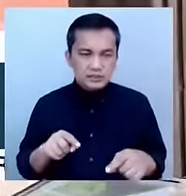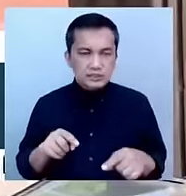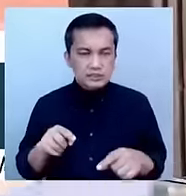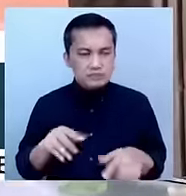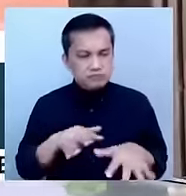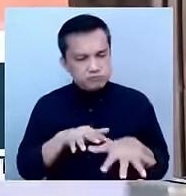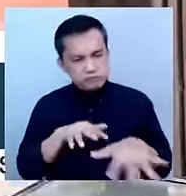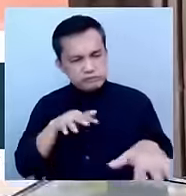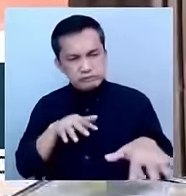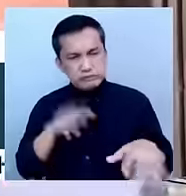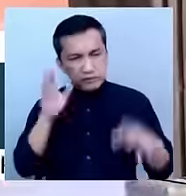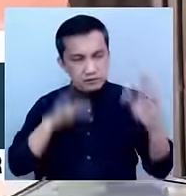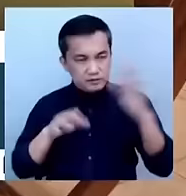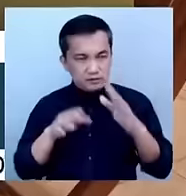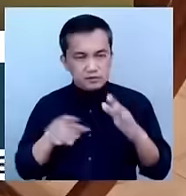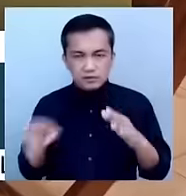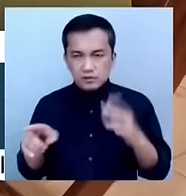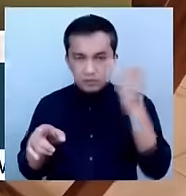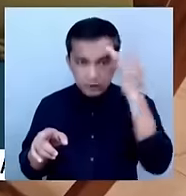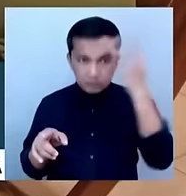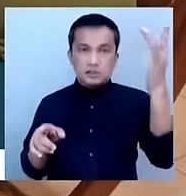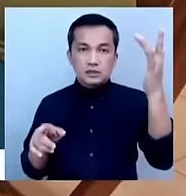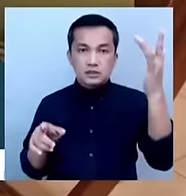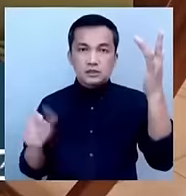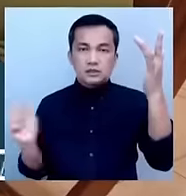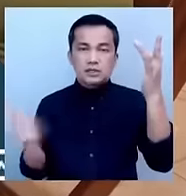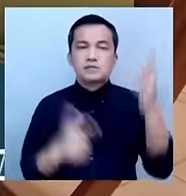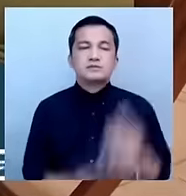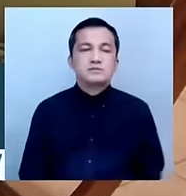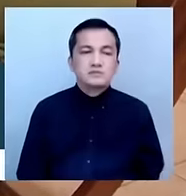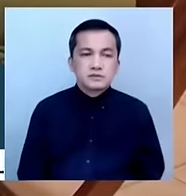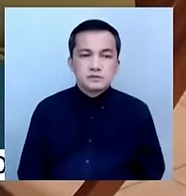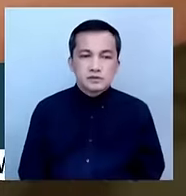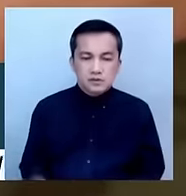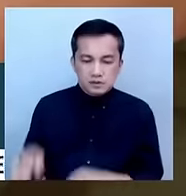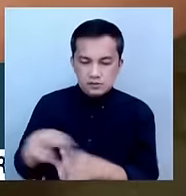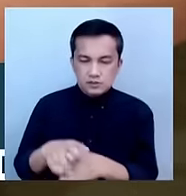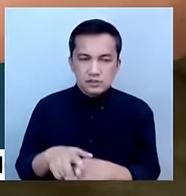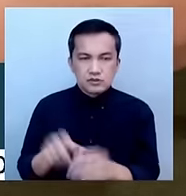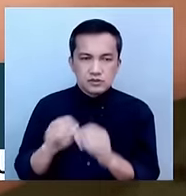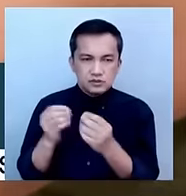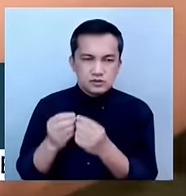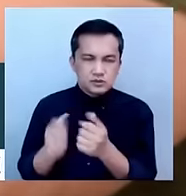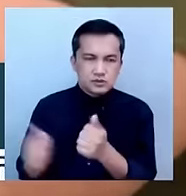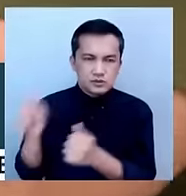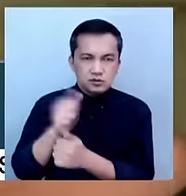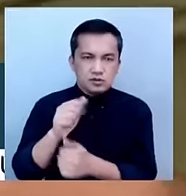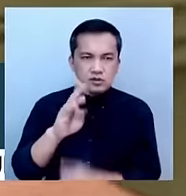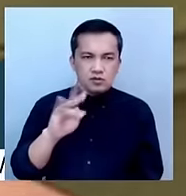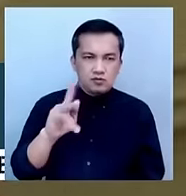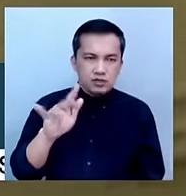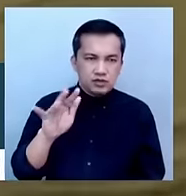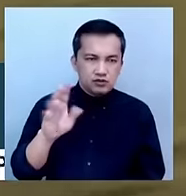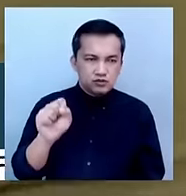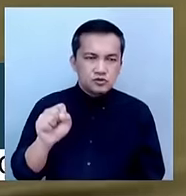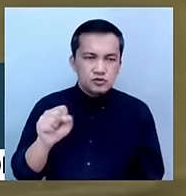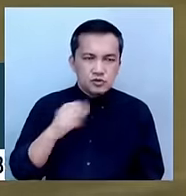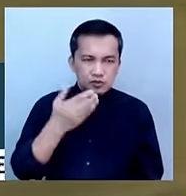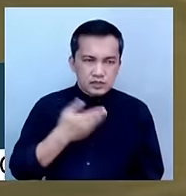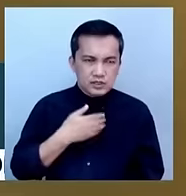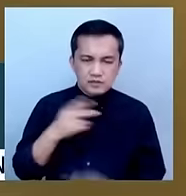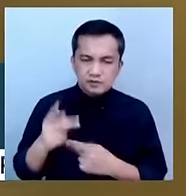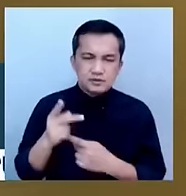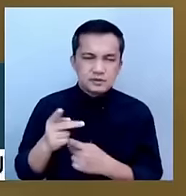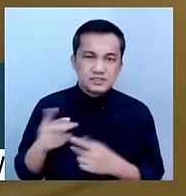para matauhan ba ang lahat. Motorcycle Rights Organization Chairman Jobert Bolanos welcomes the proposal, but he